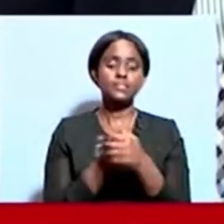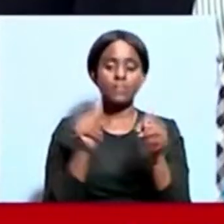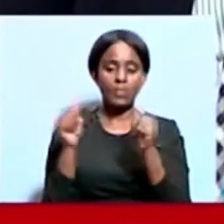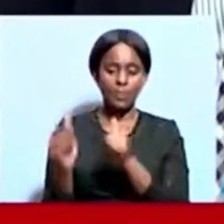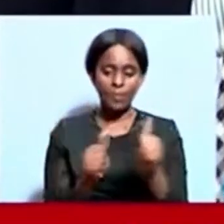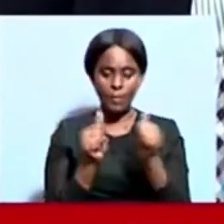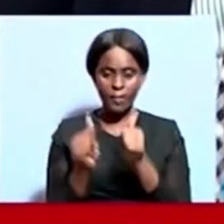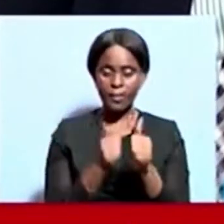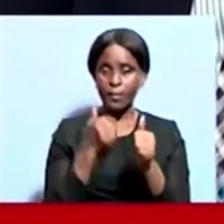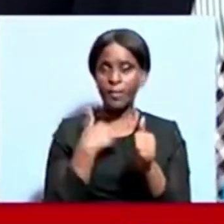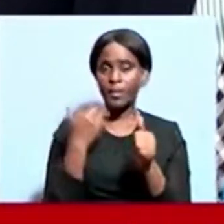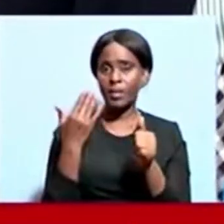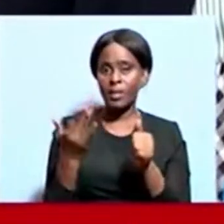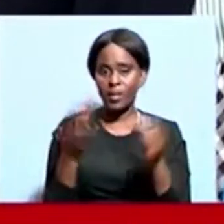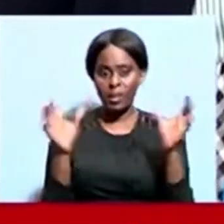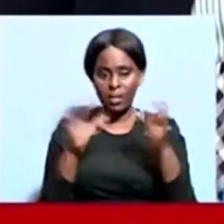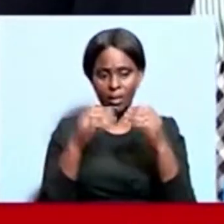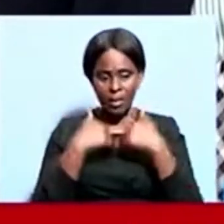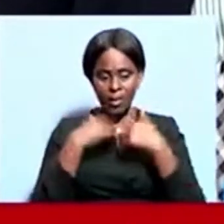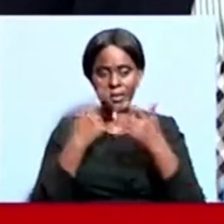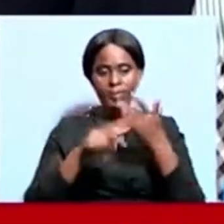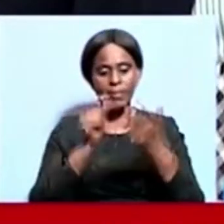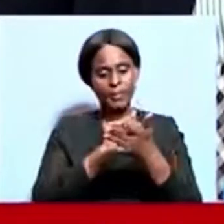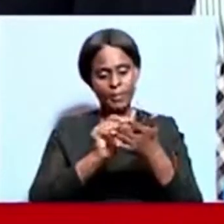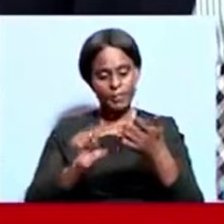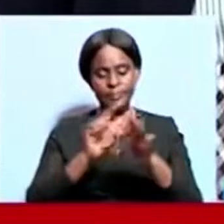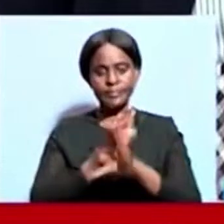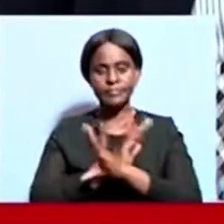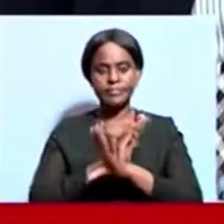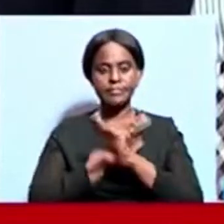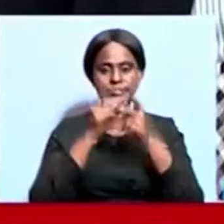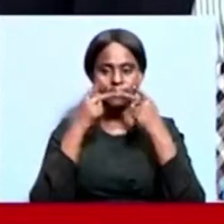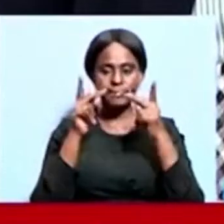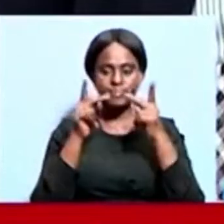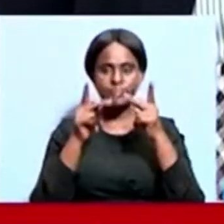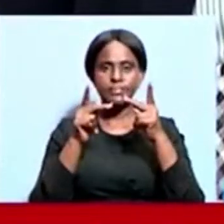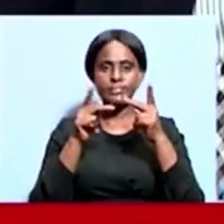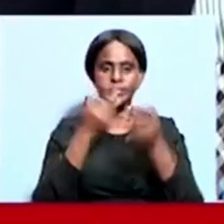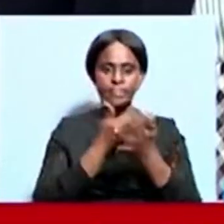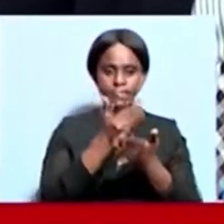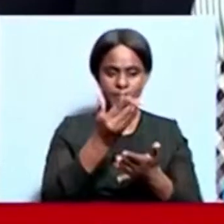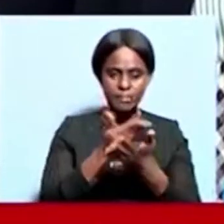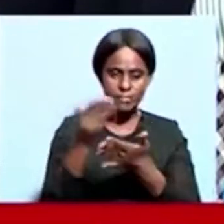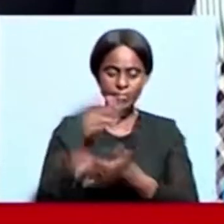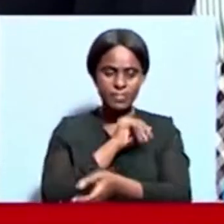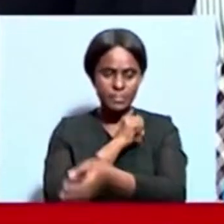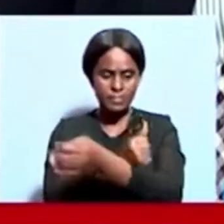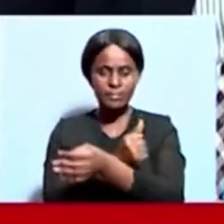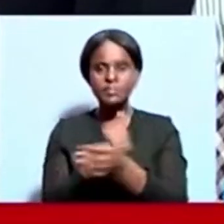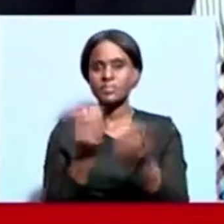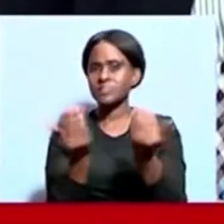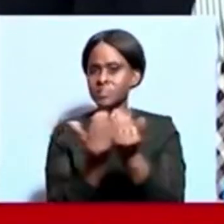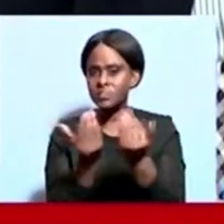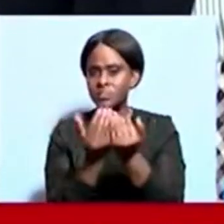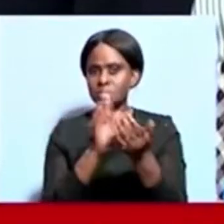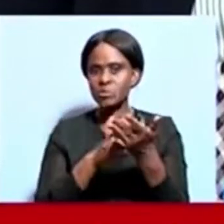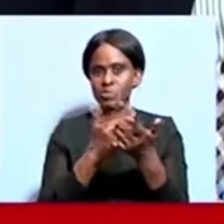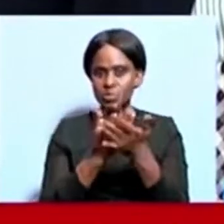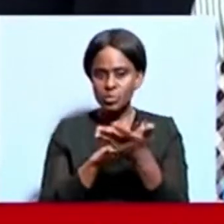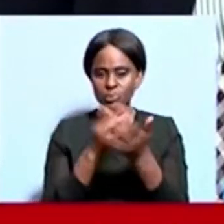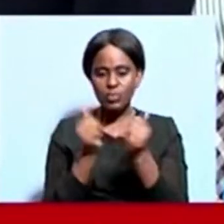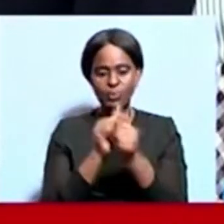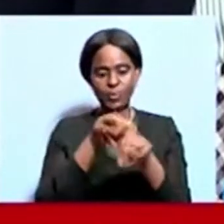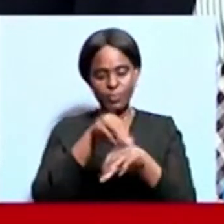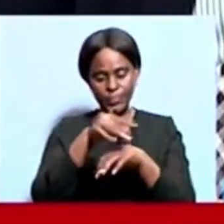Action taken. The Council has written to the Zambia Public Procurement Authority to seek further interpretation and guidance on